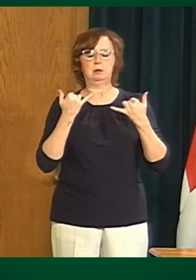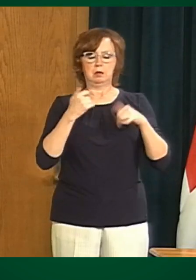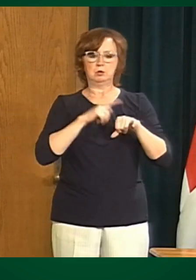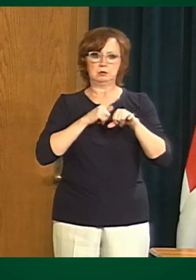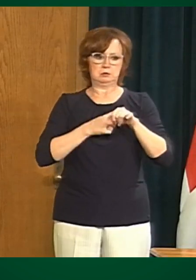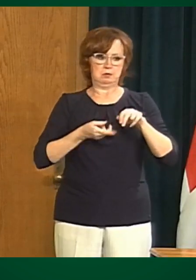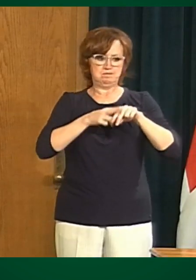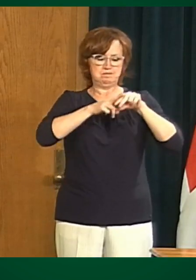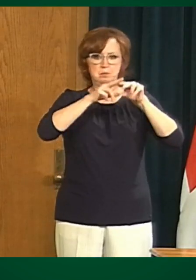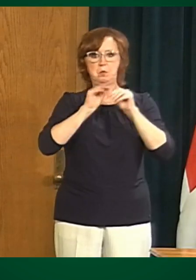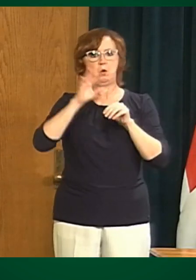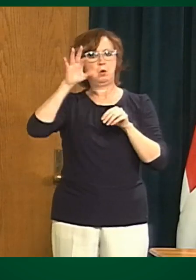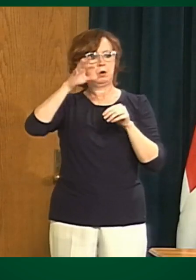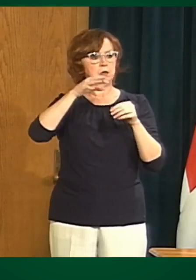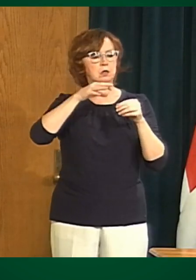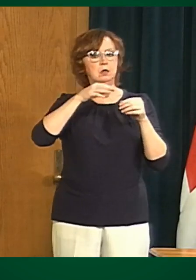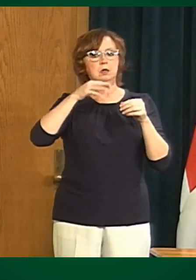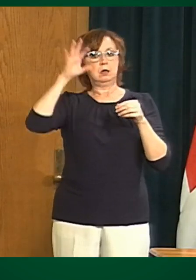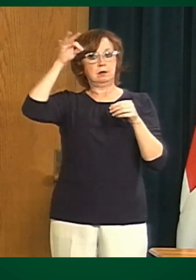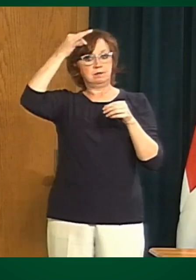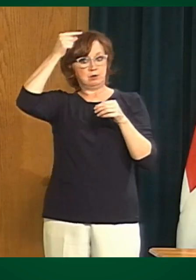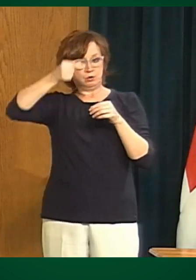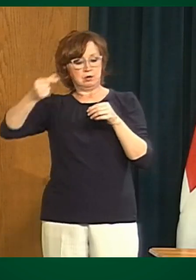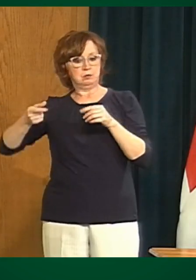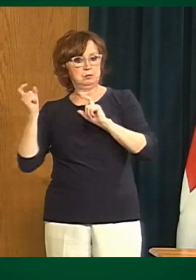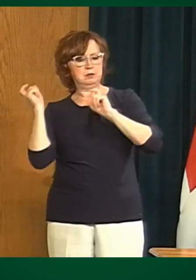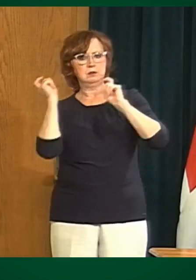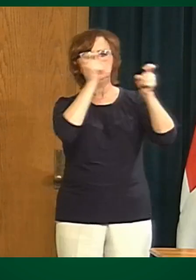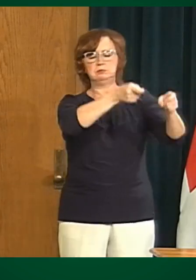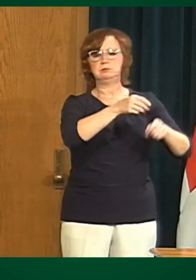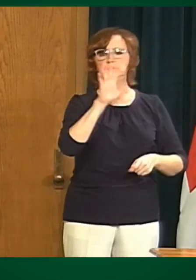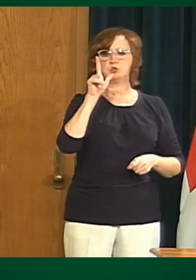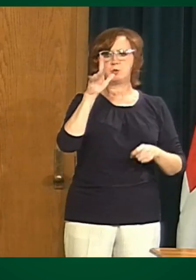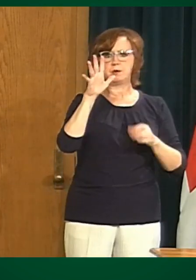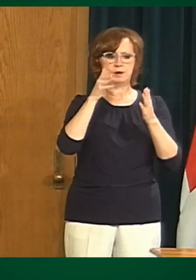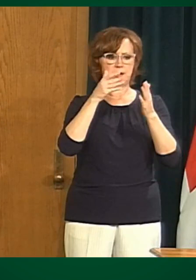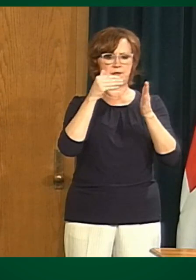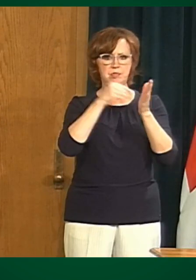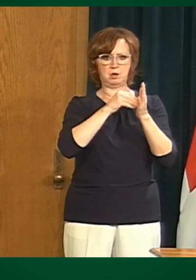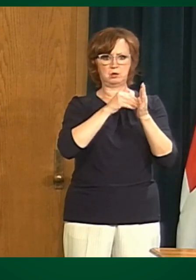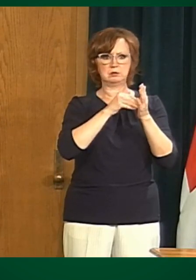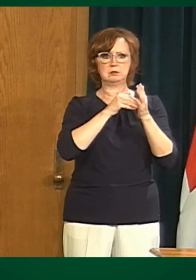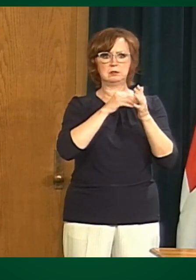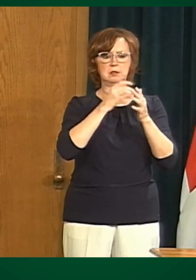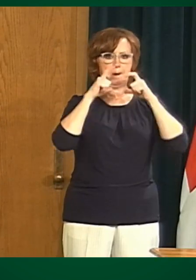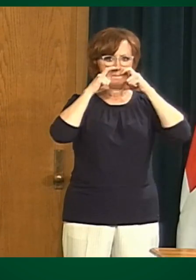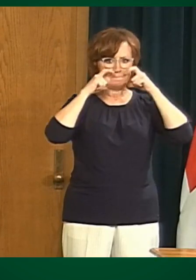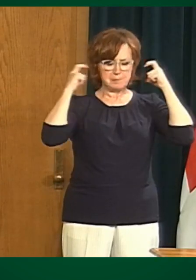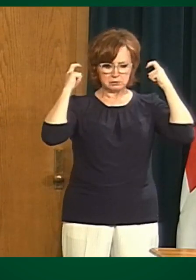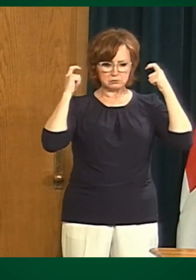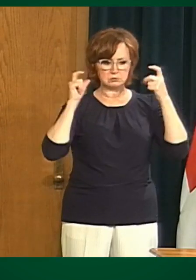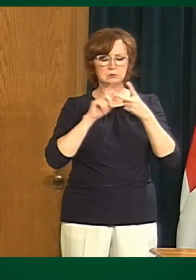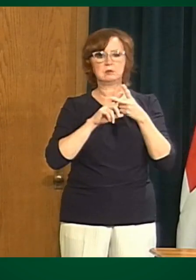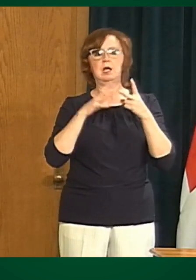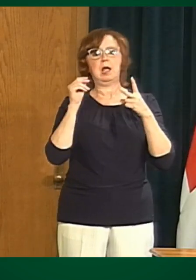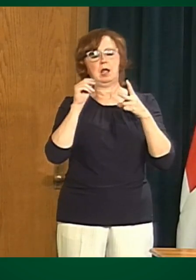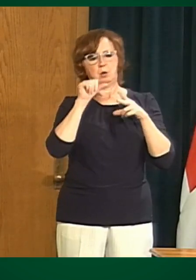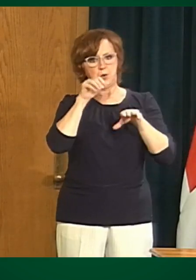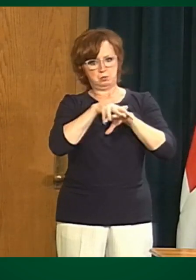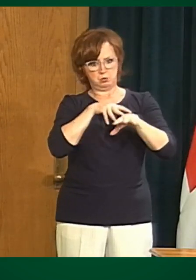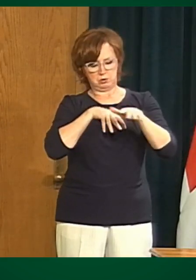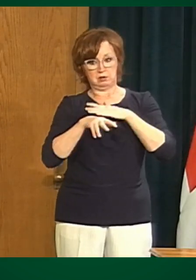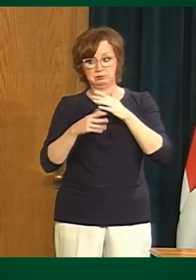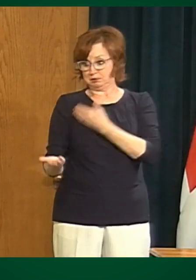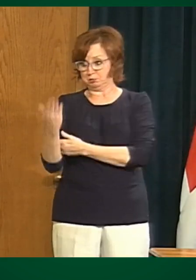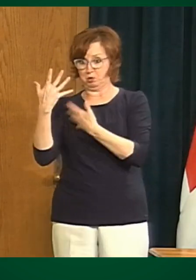is supplying 25,000 procedure masks as well as 25,000 pair of gloves to the region, and they were shipped this morning.